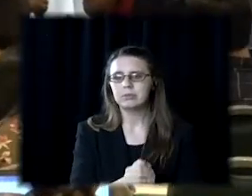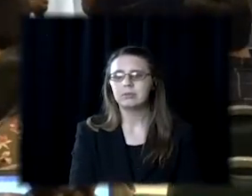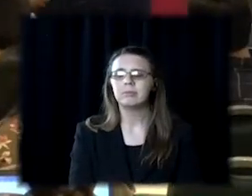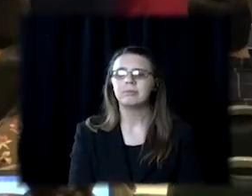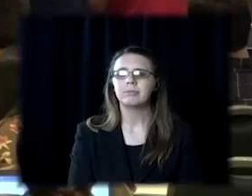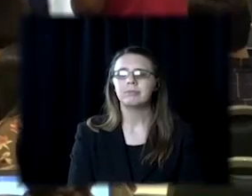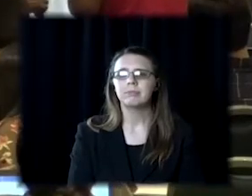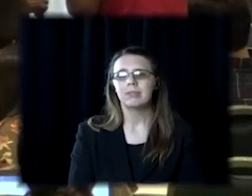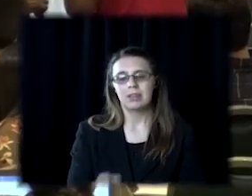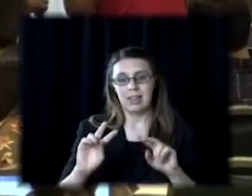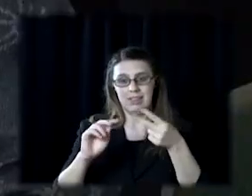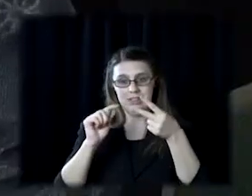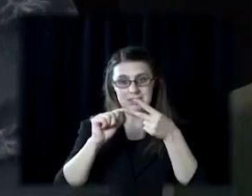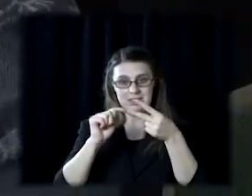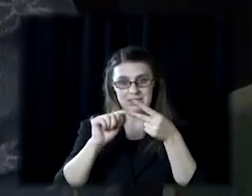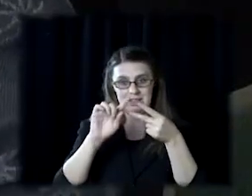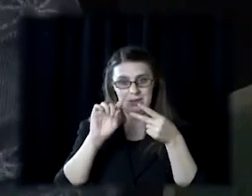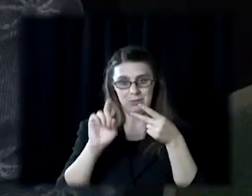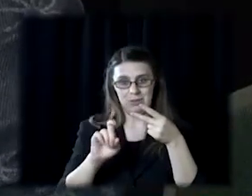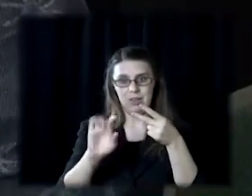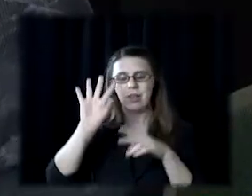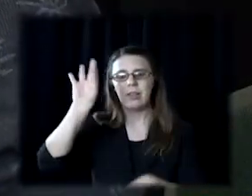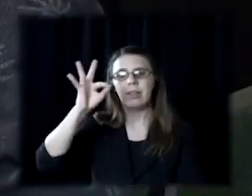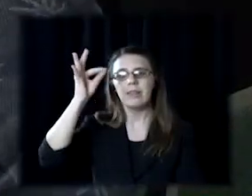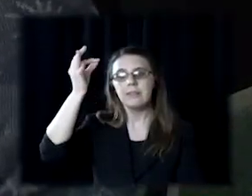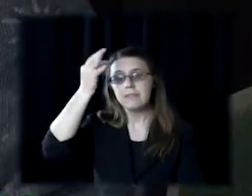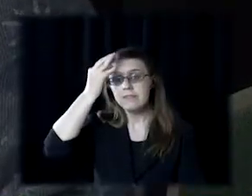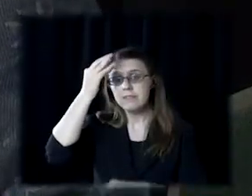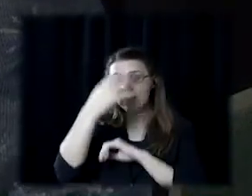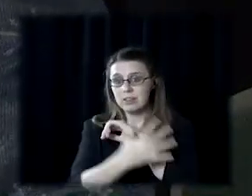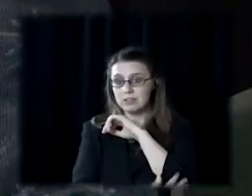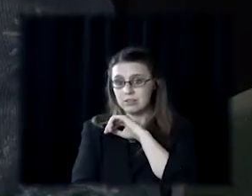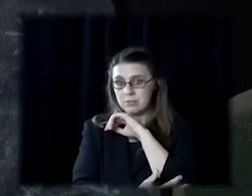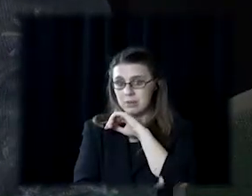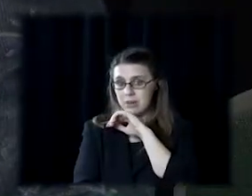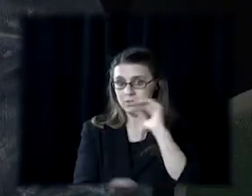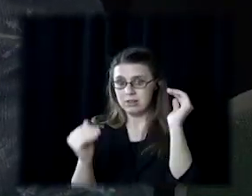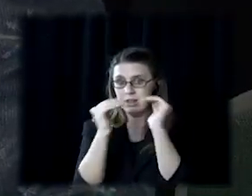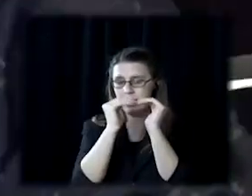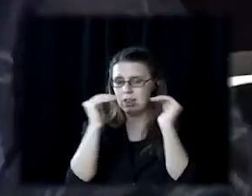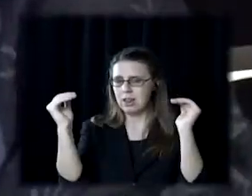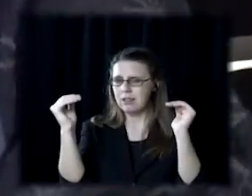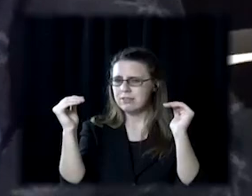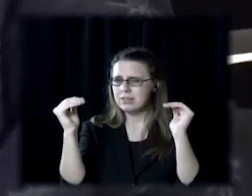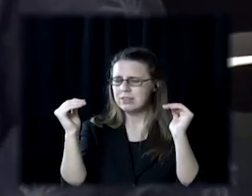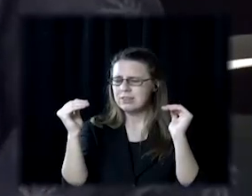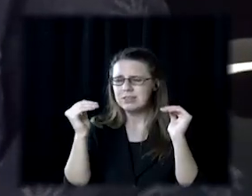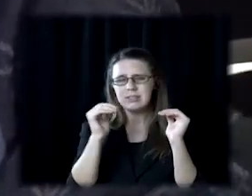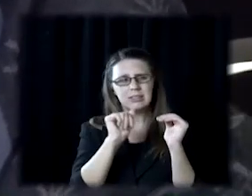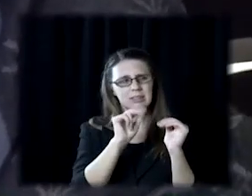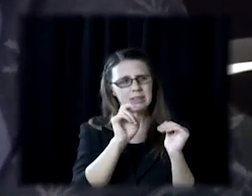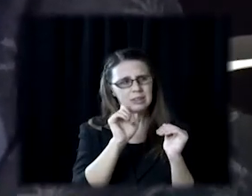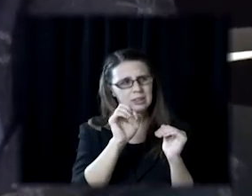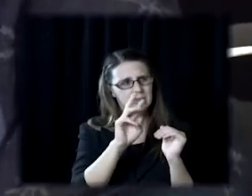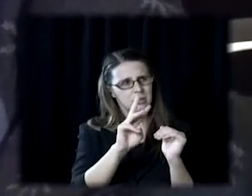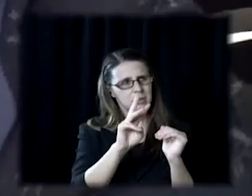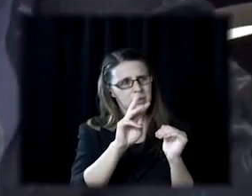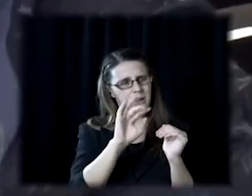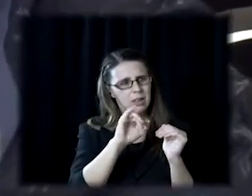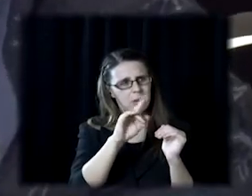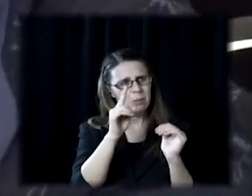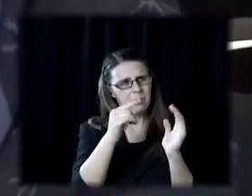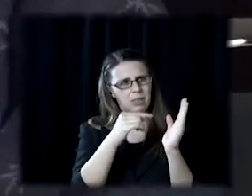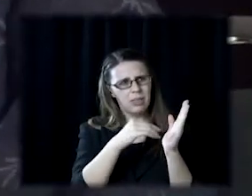So on the second question, what the federal poverty threshold is, Andrew, if I recall, it was